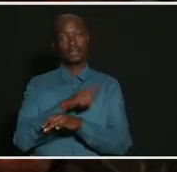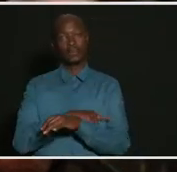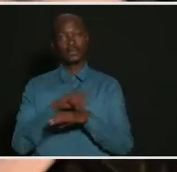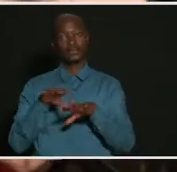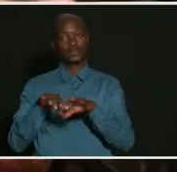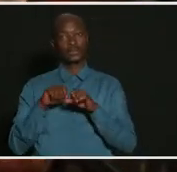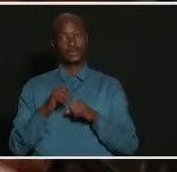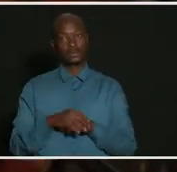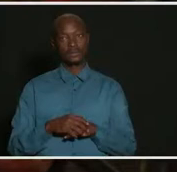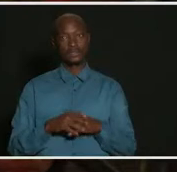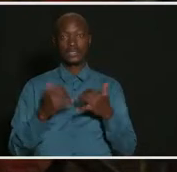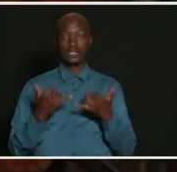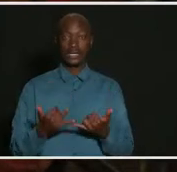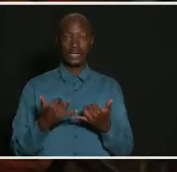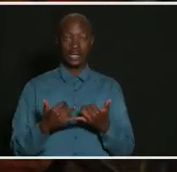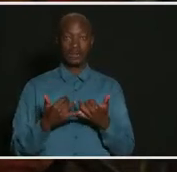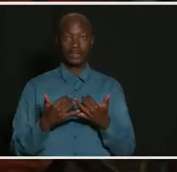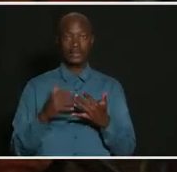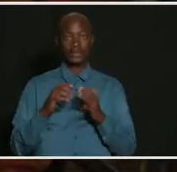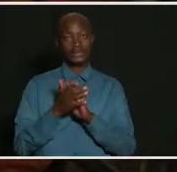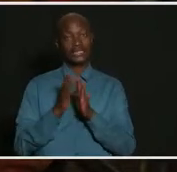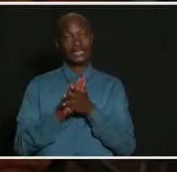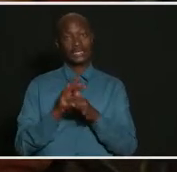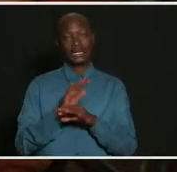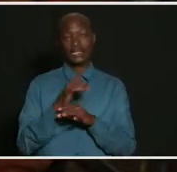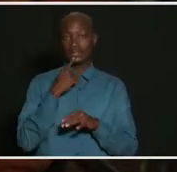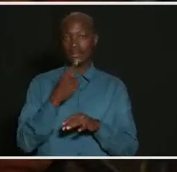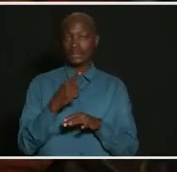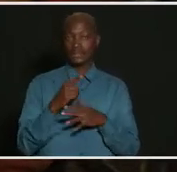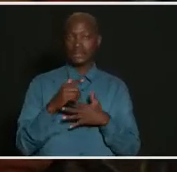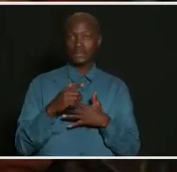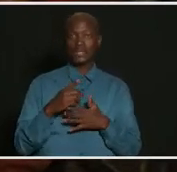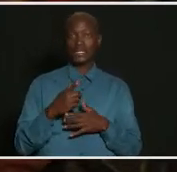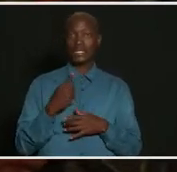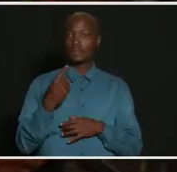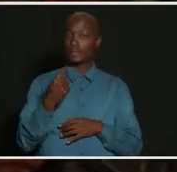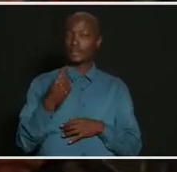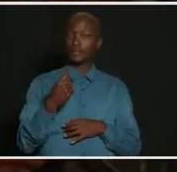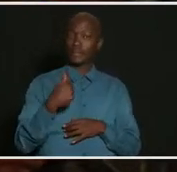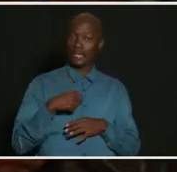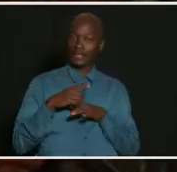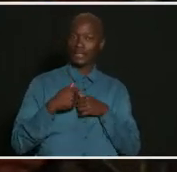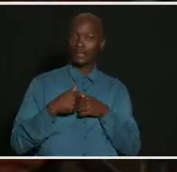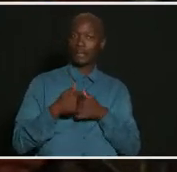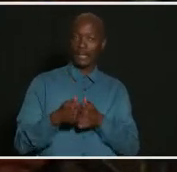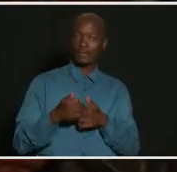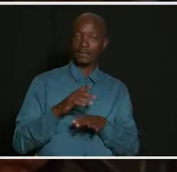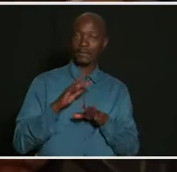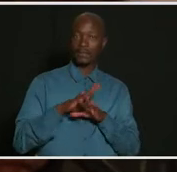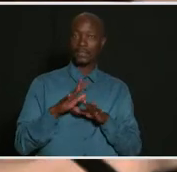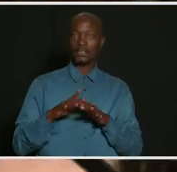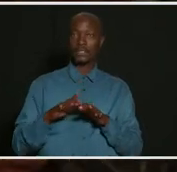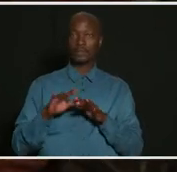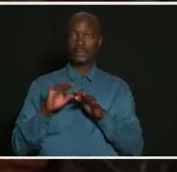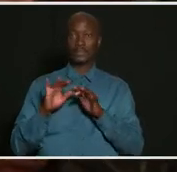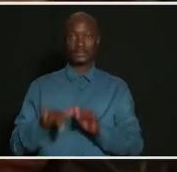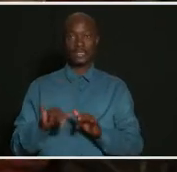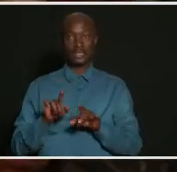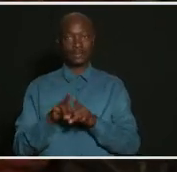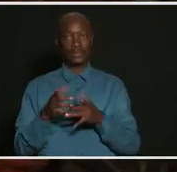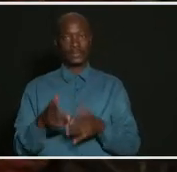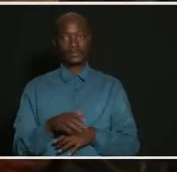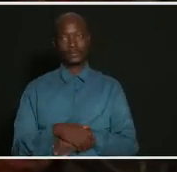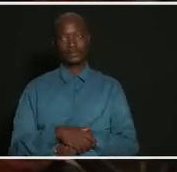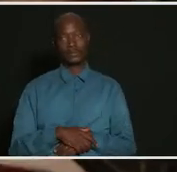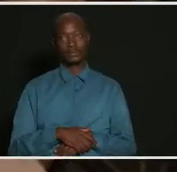the current salsa which is that the SGP can reimburse parents or SCP members must stay the way it is